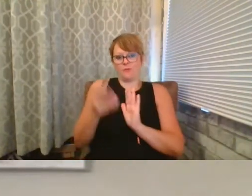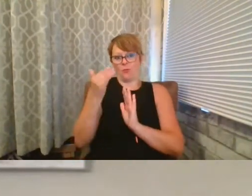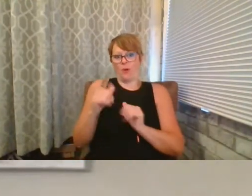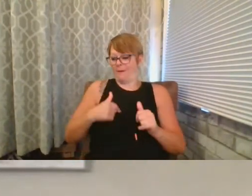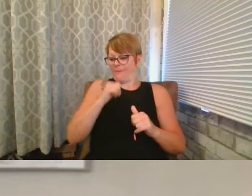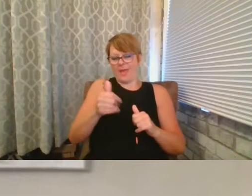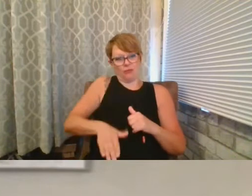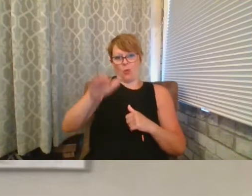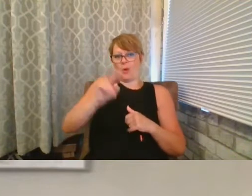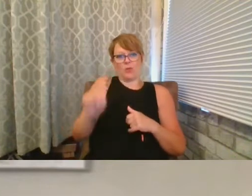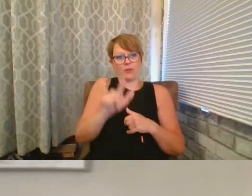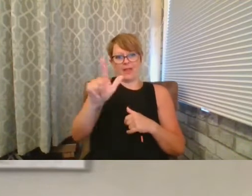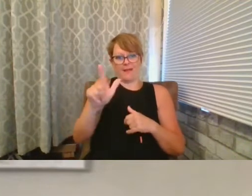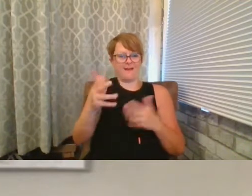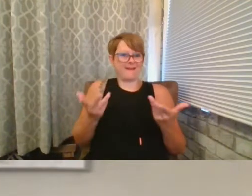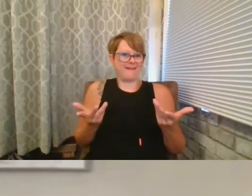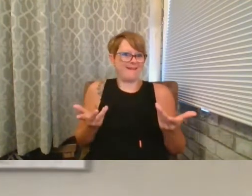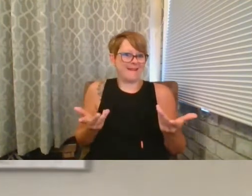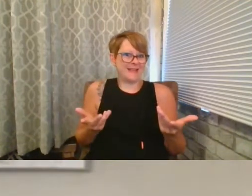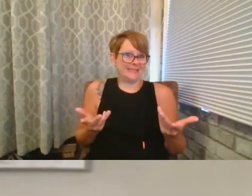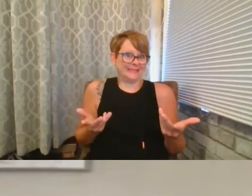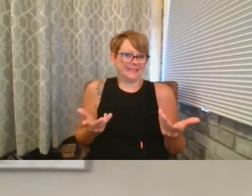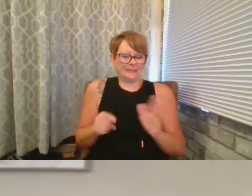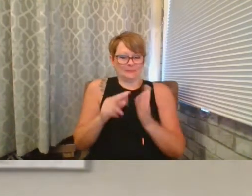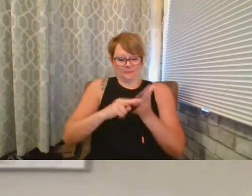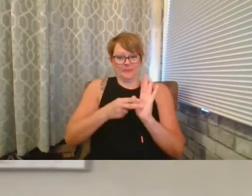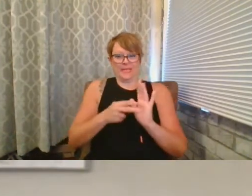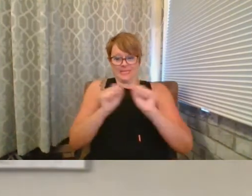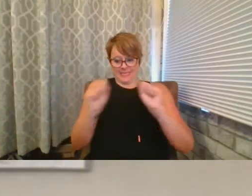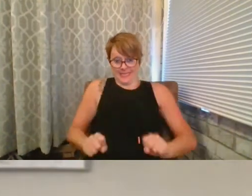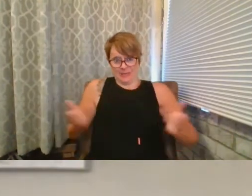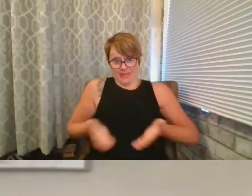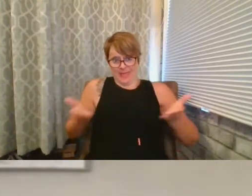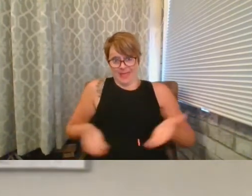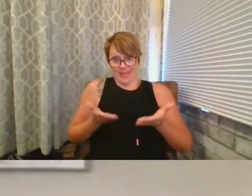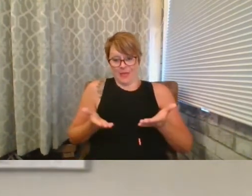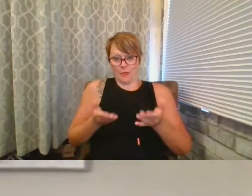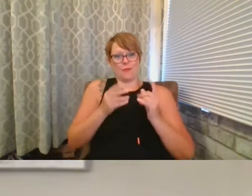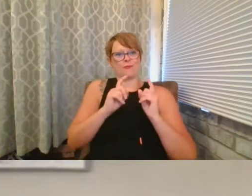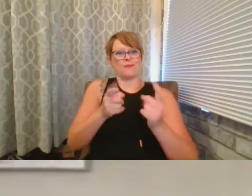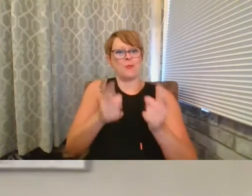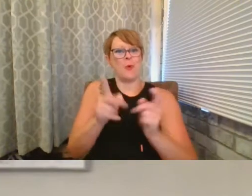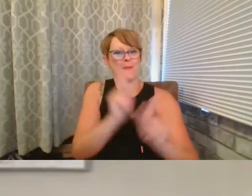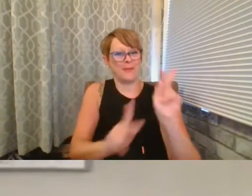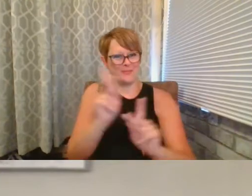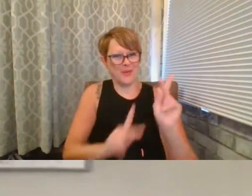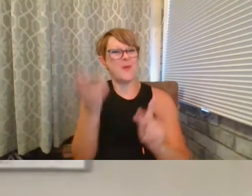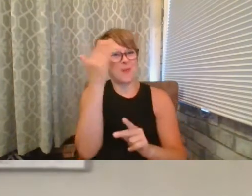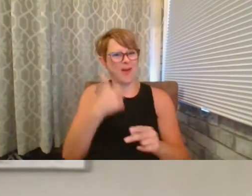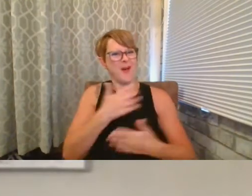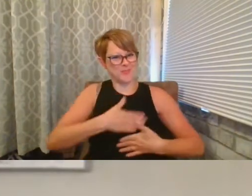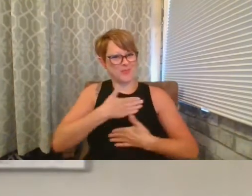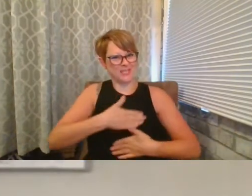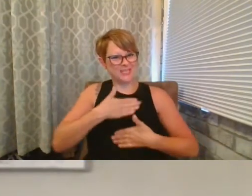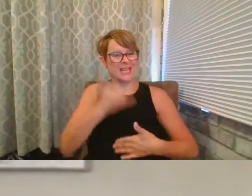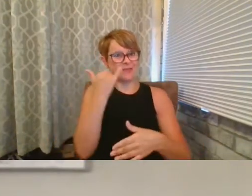But but the system here also do reward people, does reward, and I think this is what I appreciate, is that it rewards hard work, it